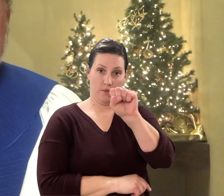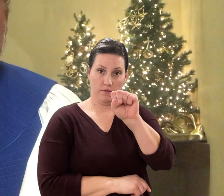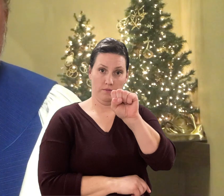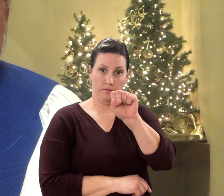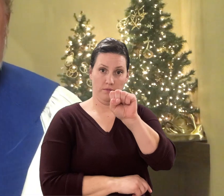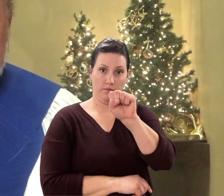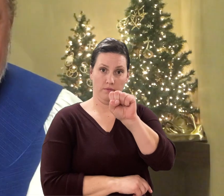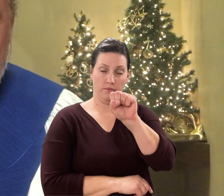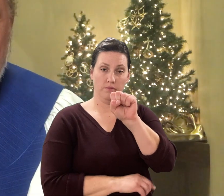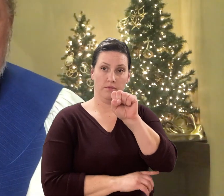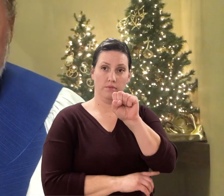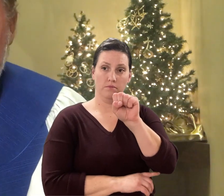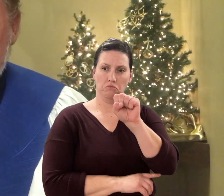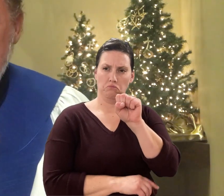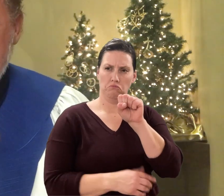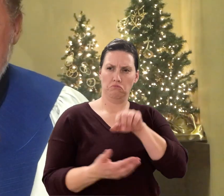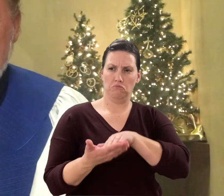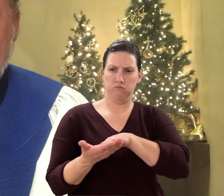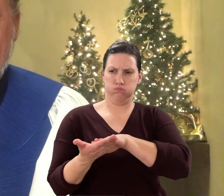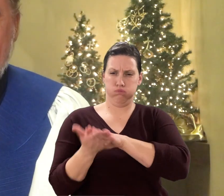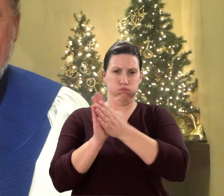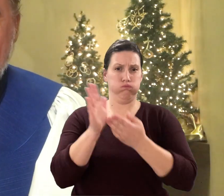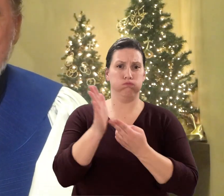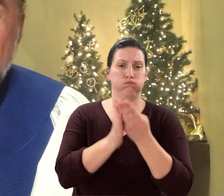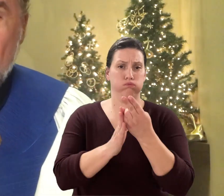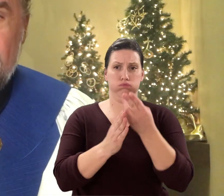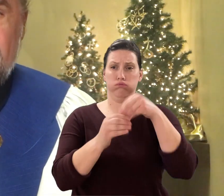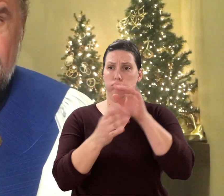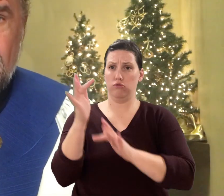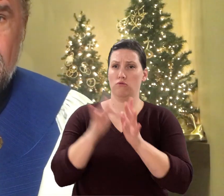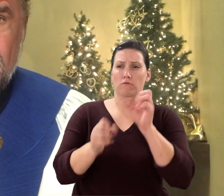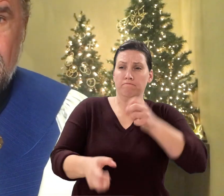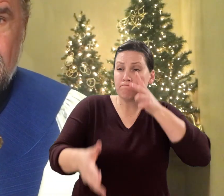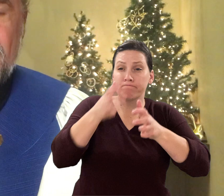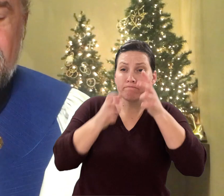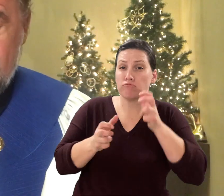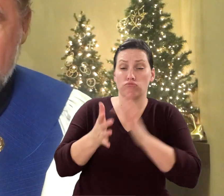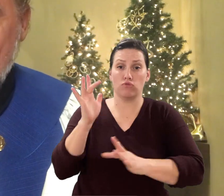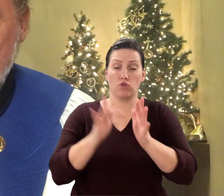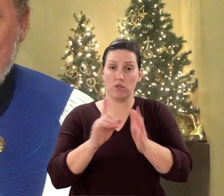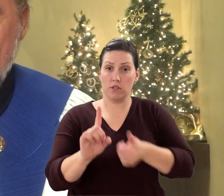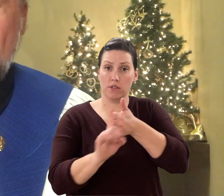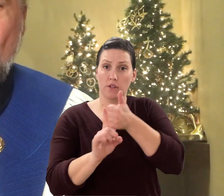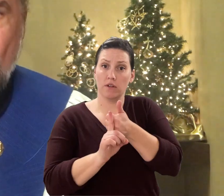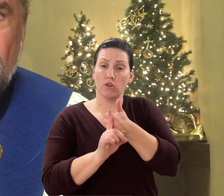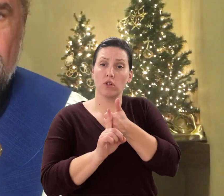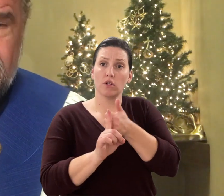Jesus as the Messiah and the Christ. We could listen to Jesus'